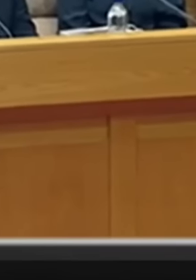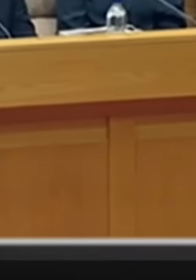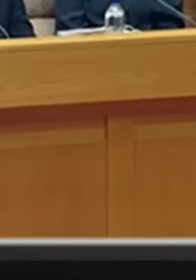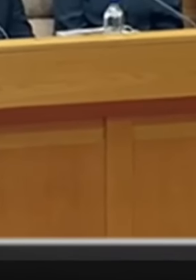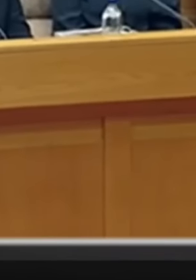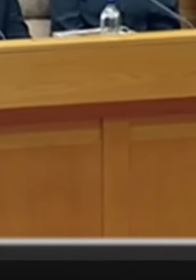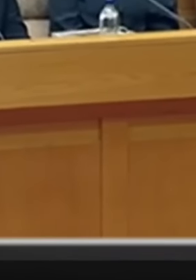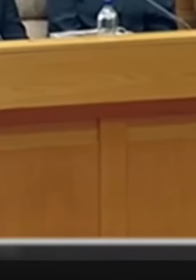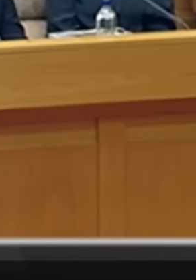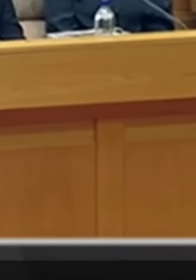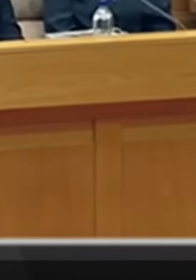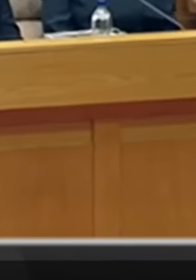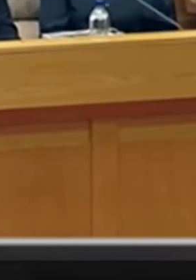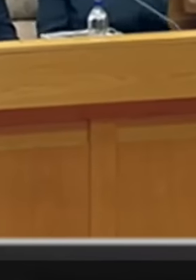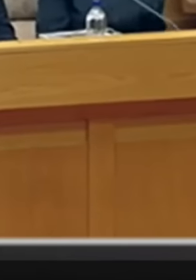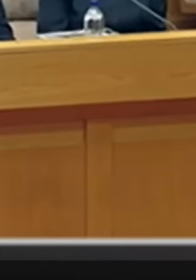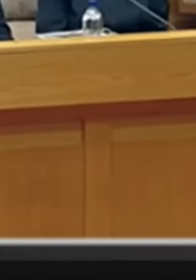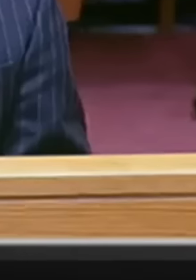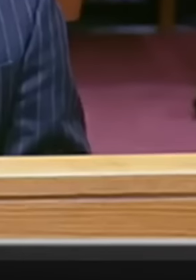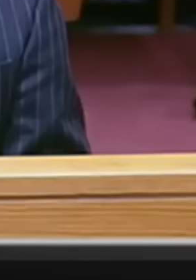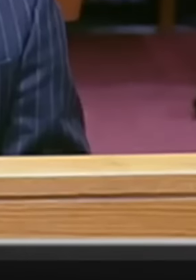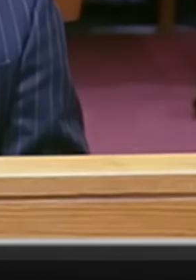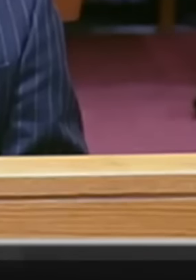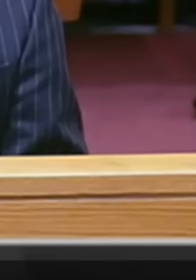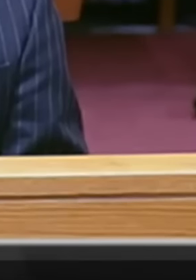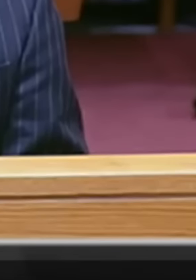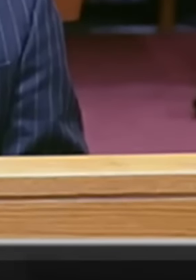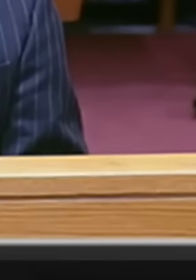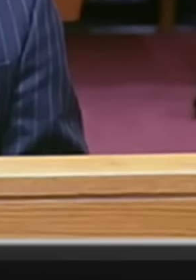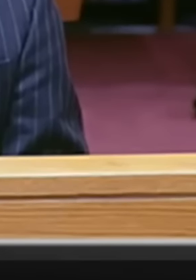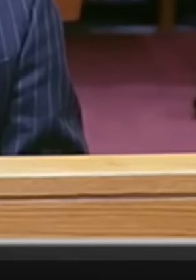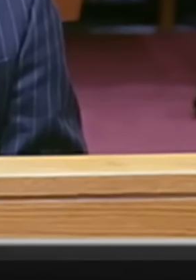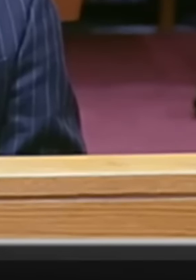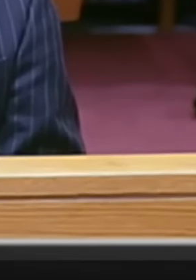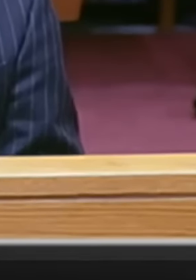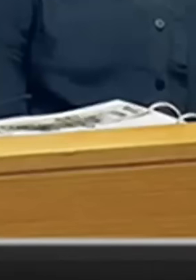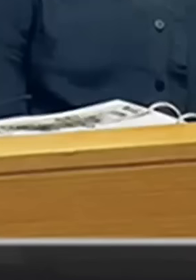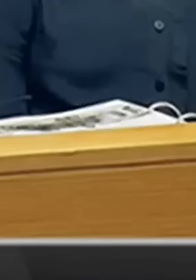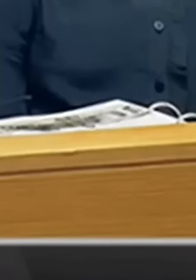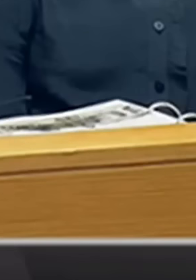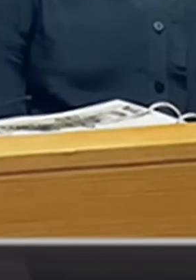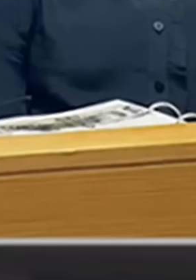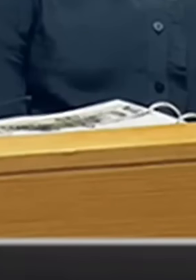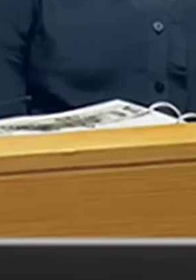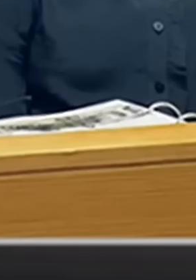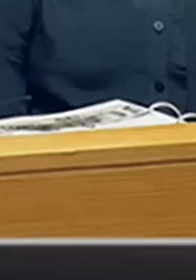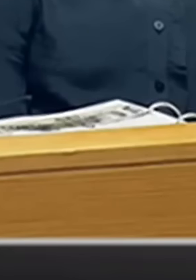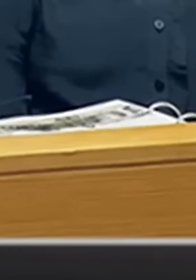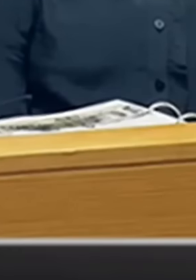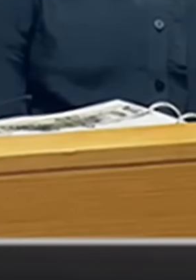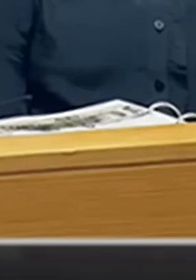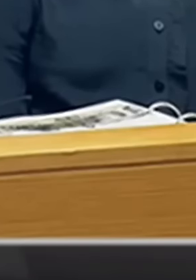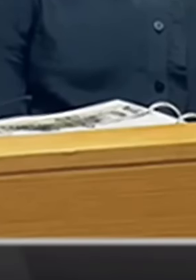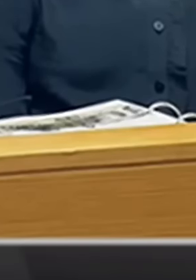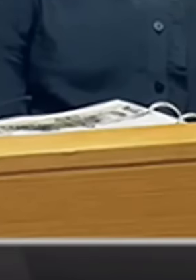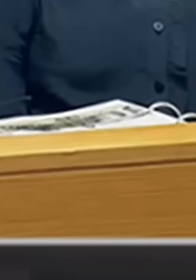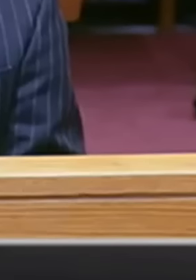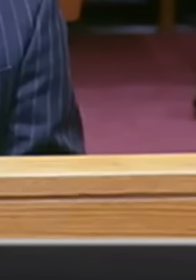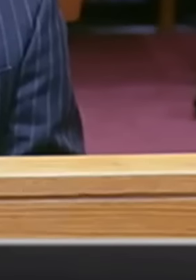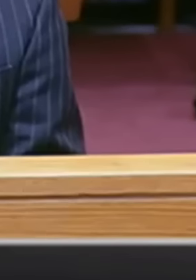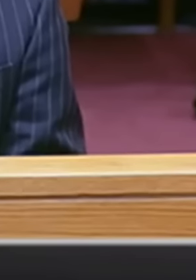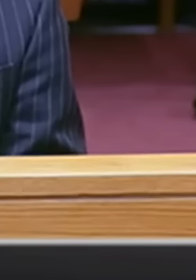tse amanang le komiti e theilweng e tsa diphuputso ka menyenyetsi e ntsweng ke Mogenerale Mkhwanazi, Mokomishenara wa lekala